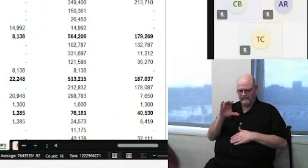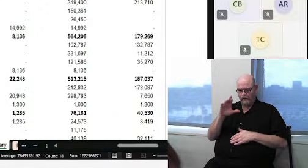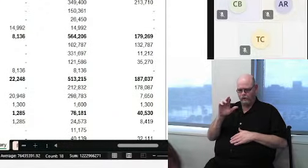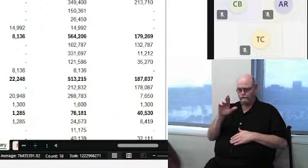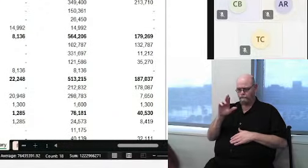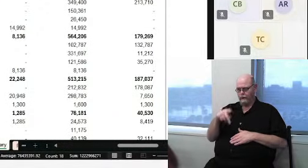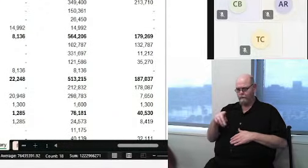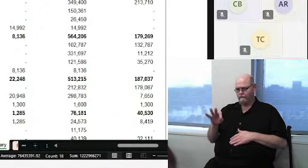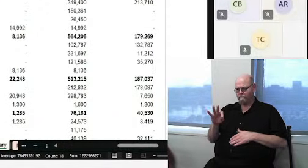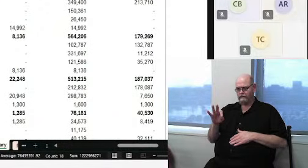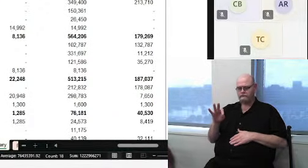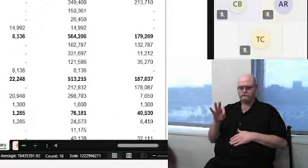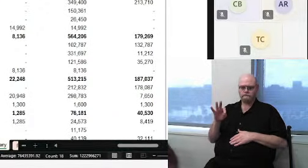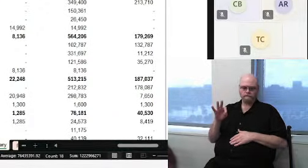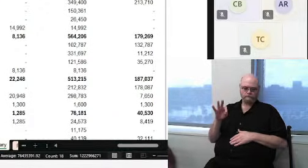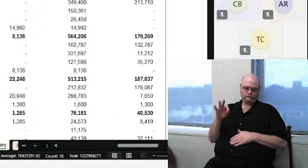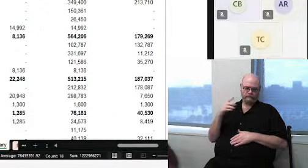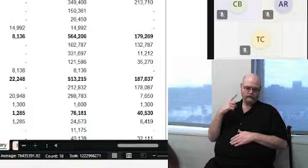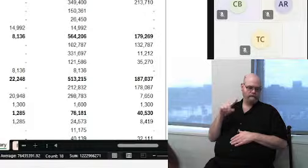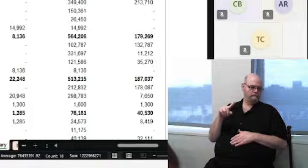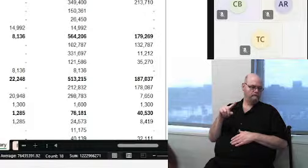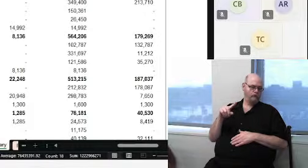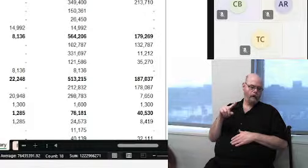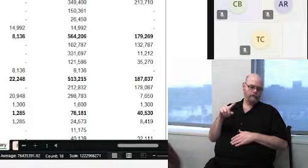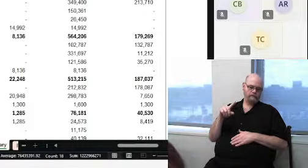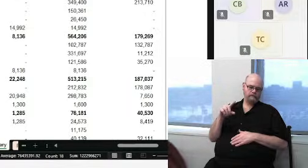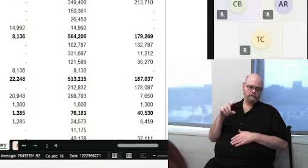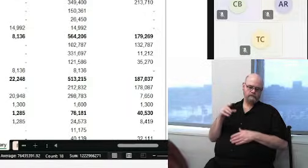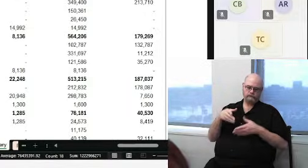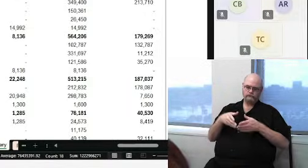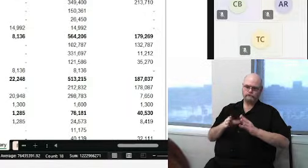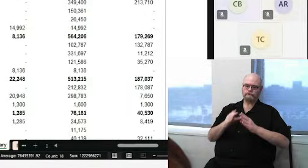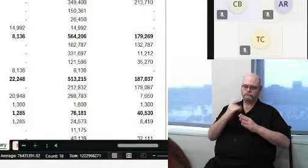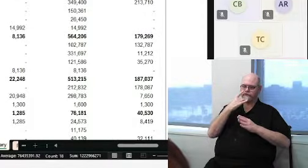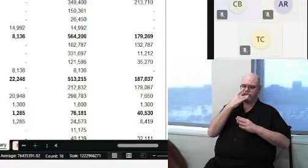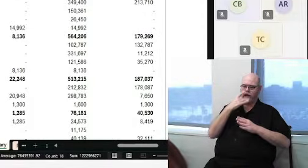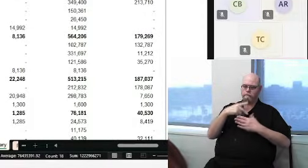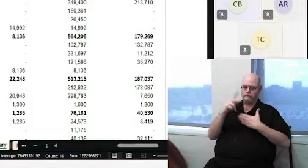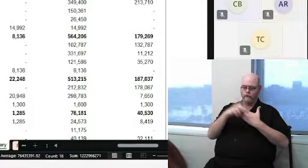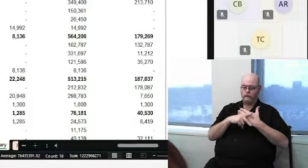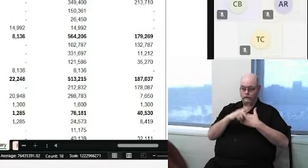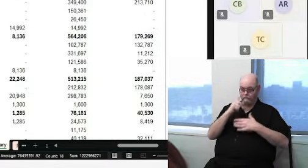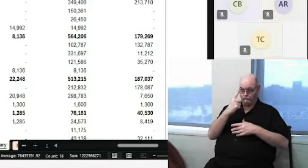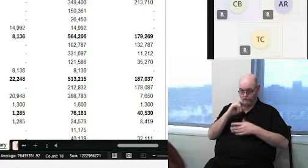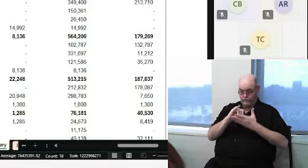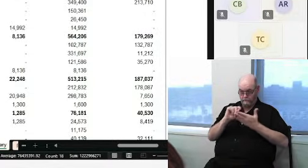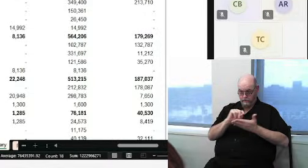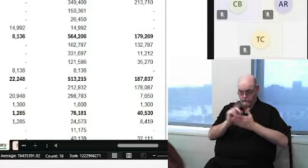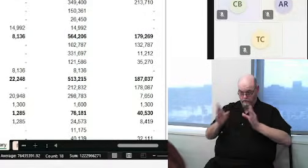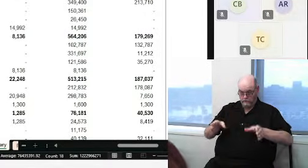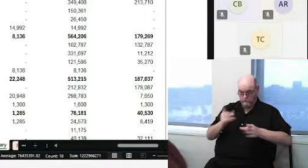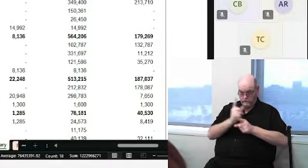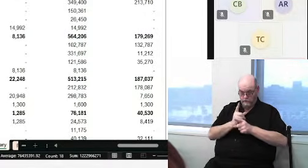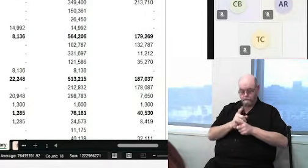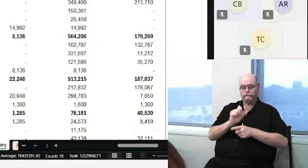NFC or ratepayer funds for the street lighting program during this rate case period, right?